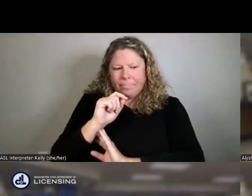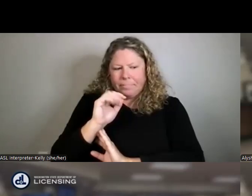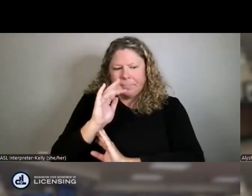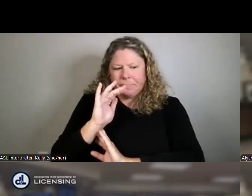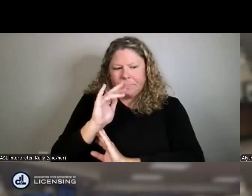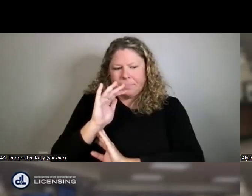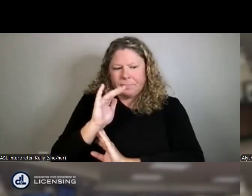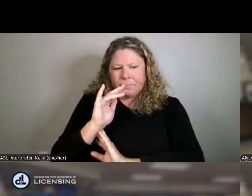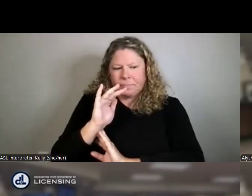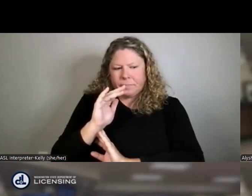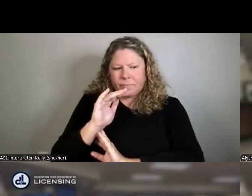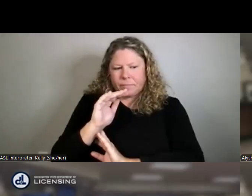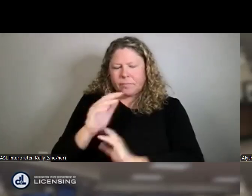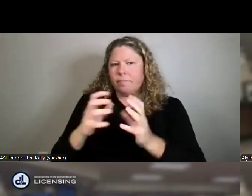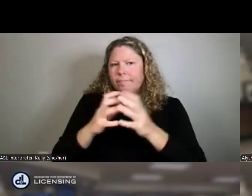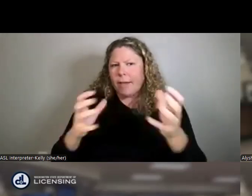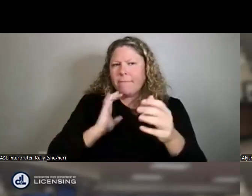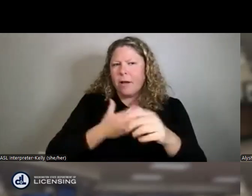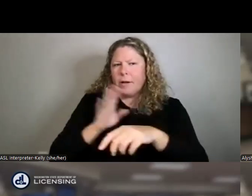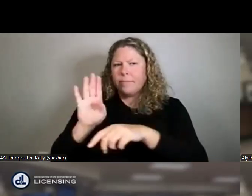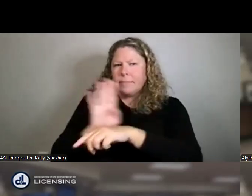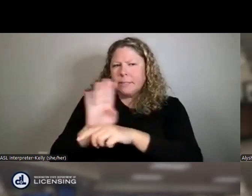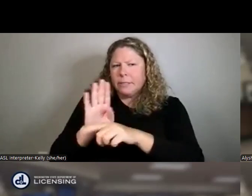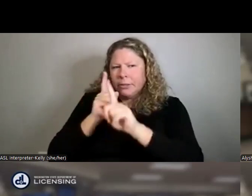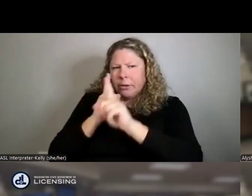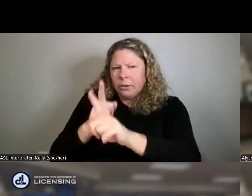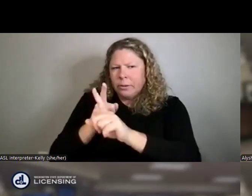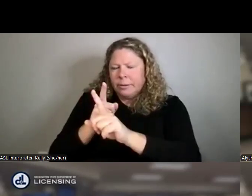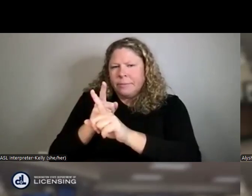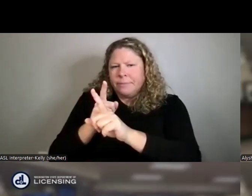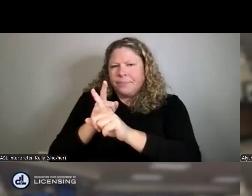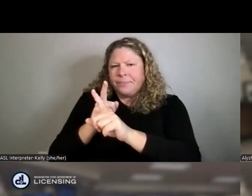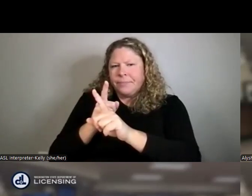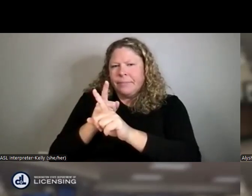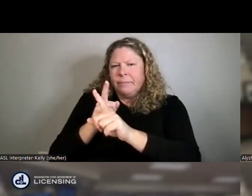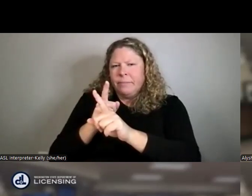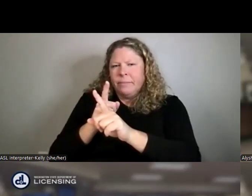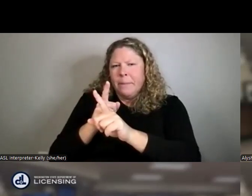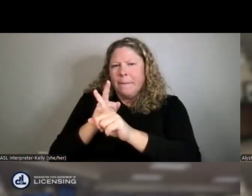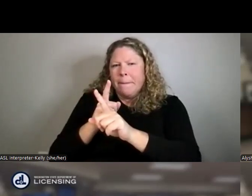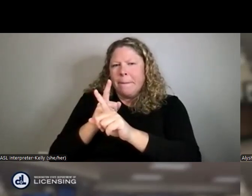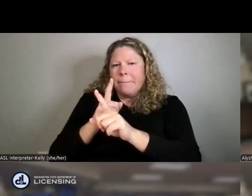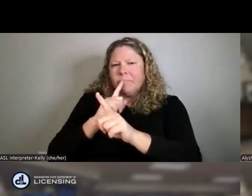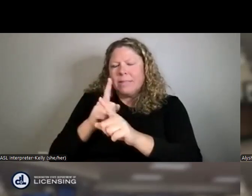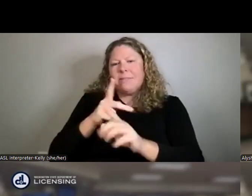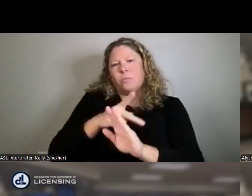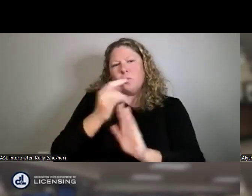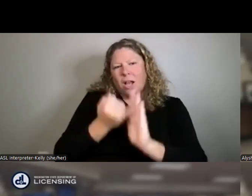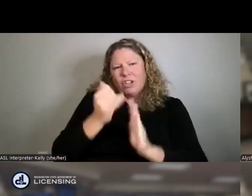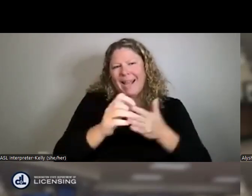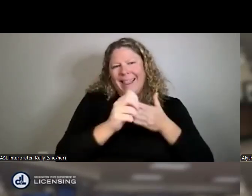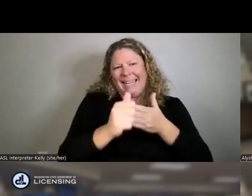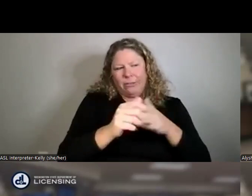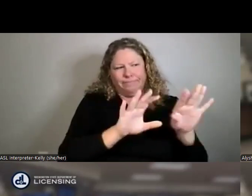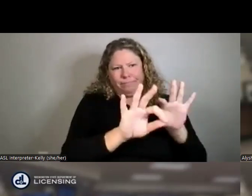Much of our business goals and the scope were driven by our project sponsorship and our project leadership on the